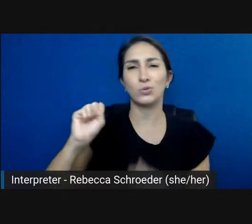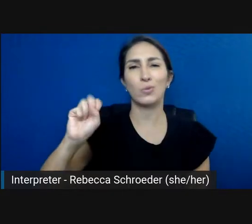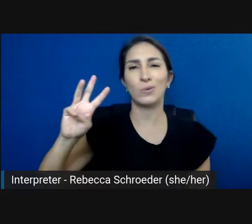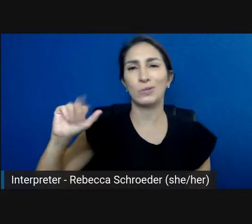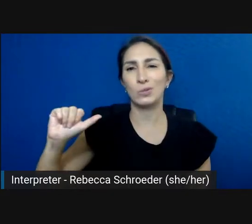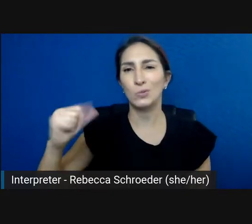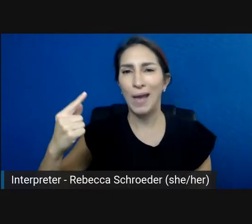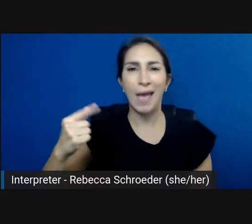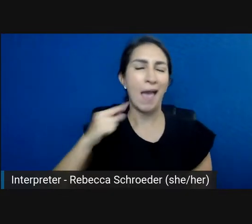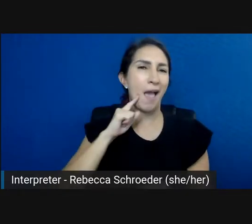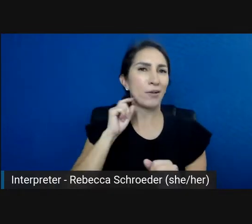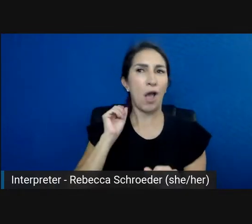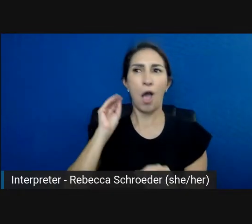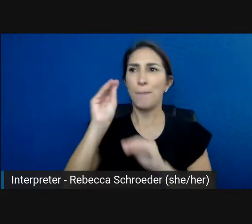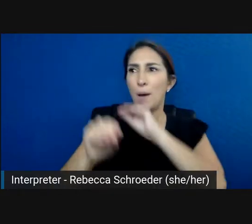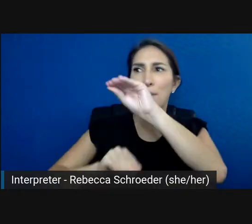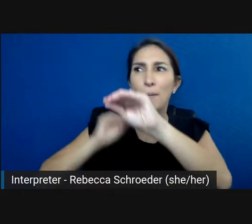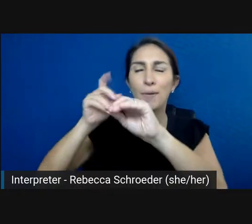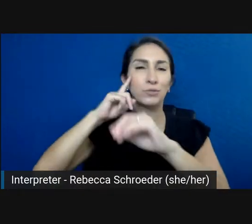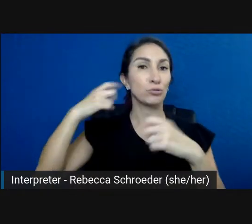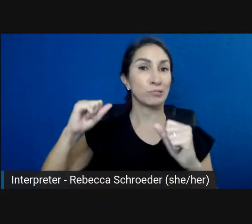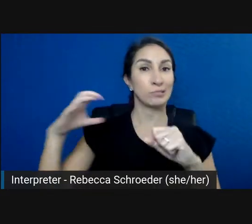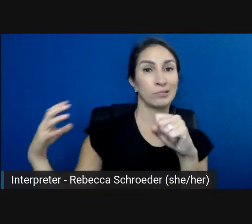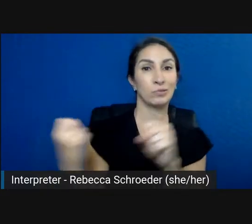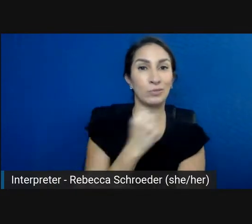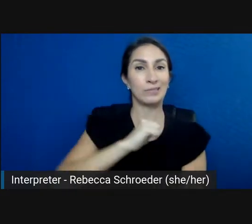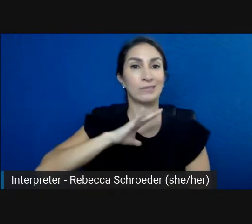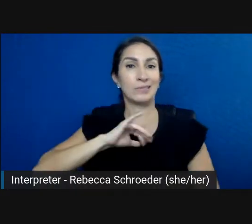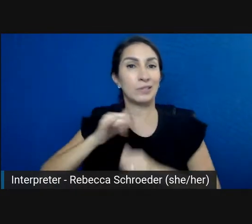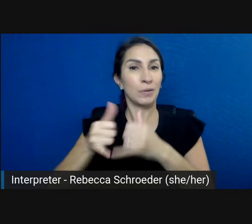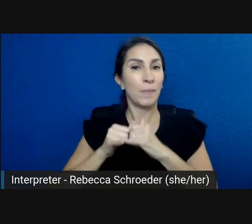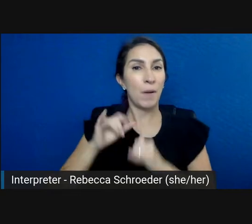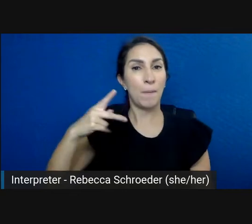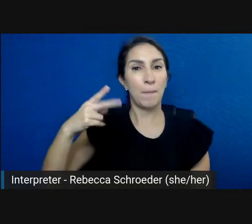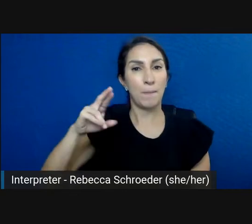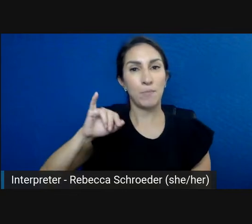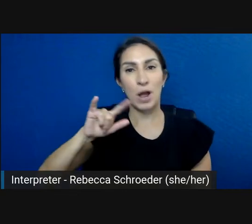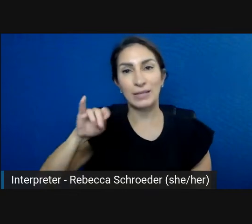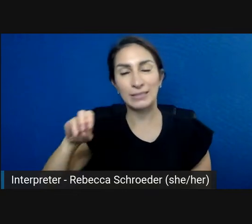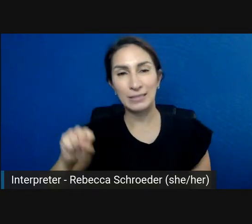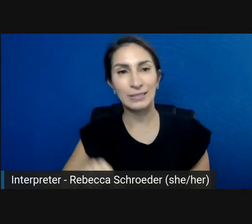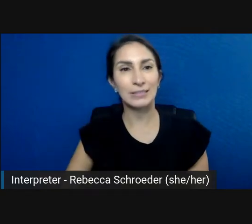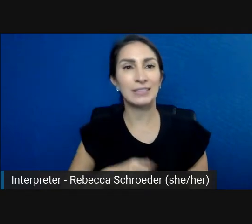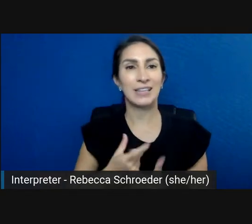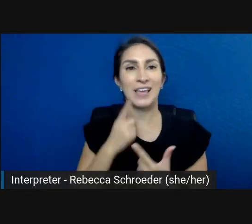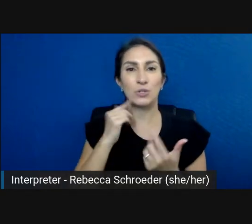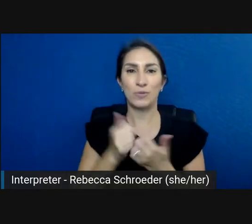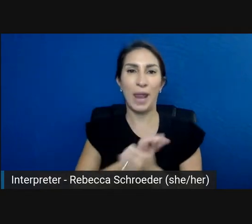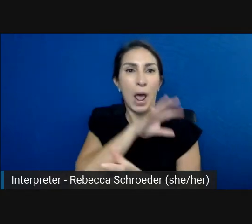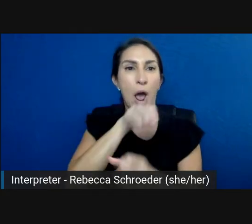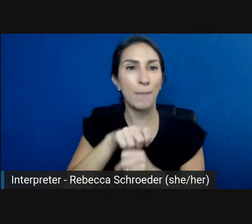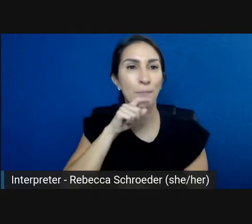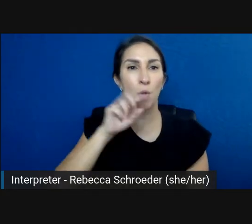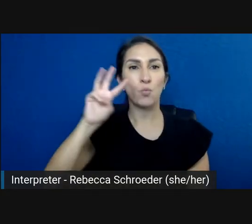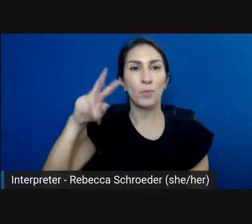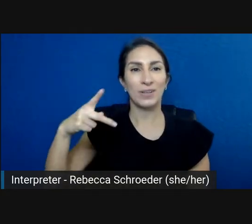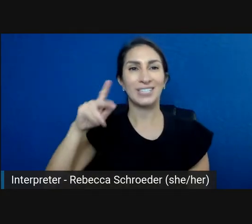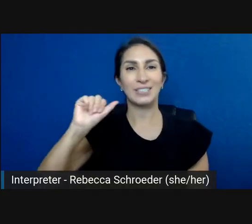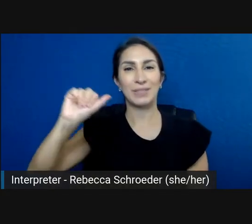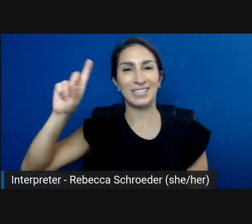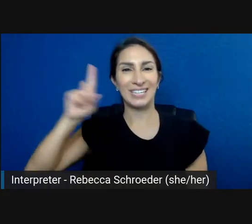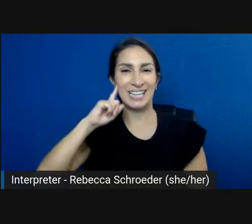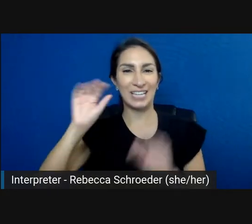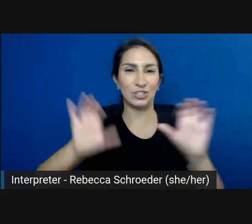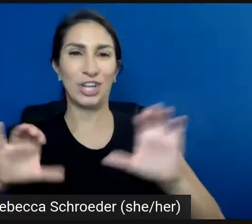prizes. You can also chat with some of our sponsors in their Slack channels on the WordPress Accessibility Day chat. See you soon.